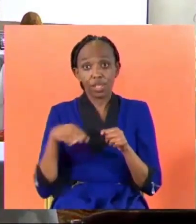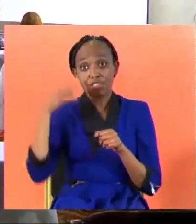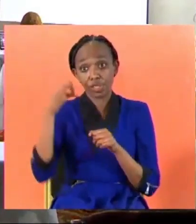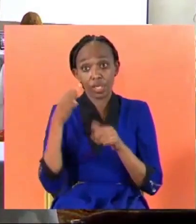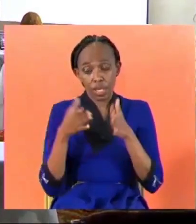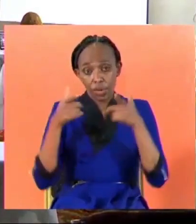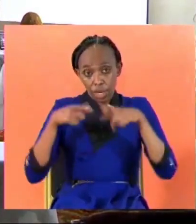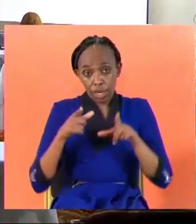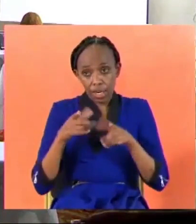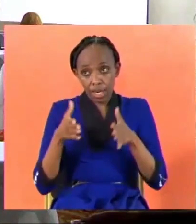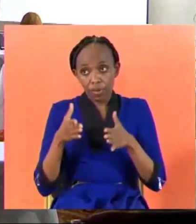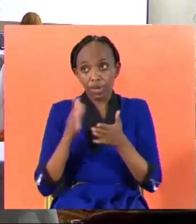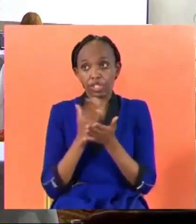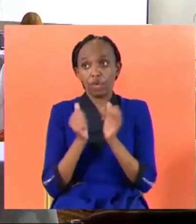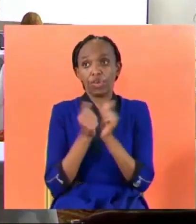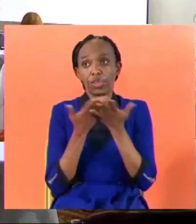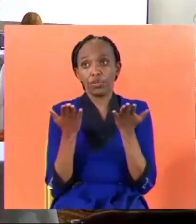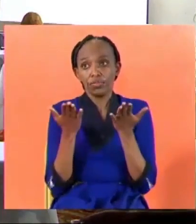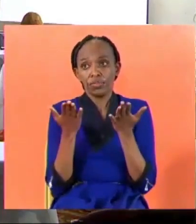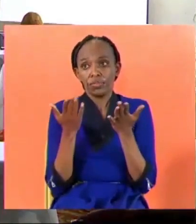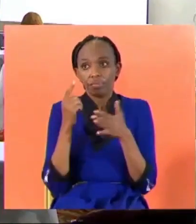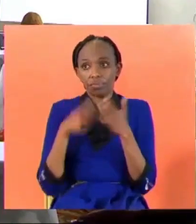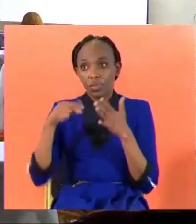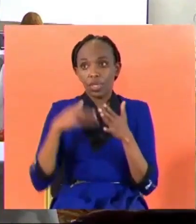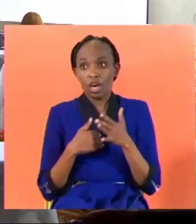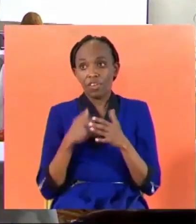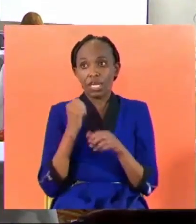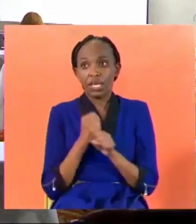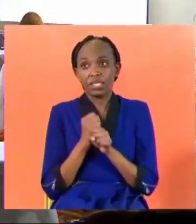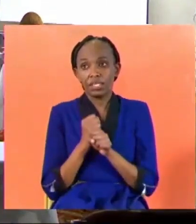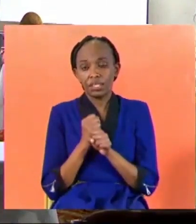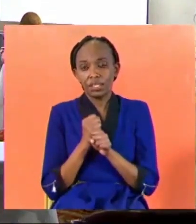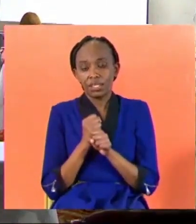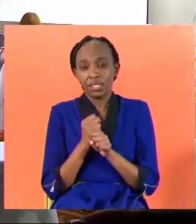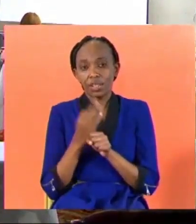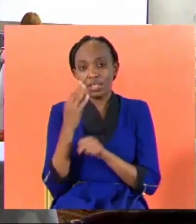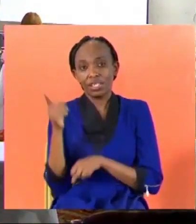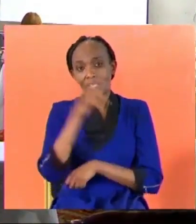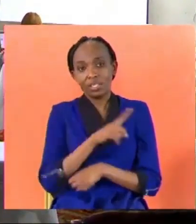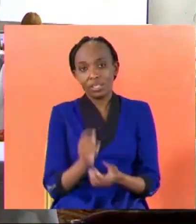So now we are going to share with you what we have done during these 3 days.